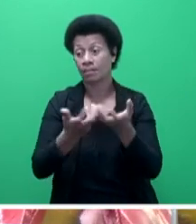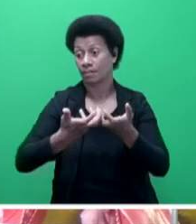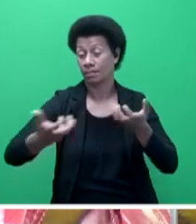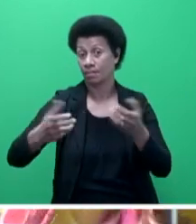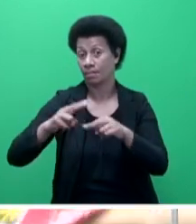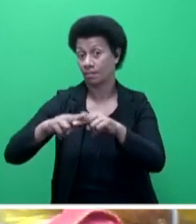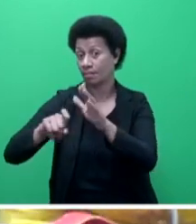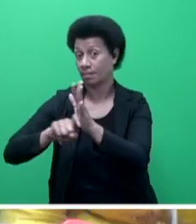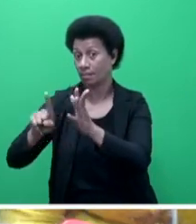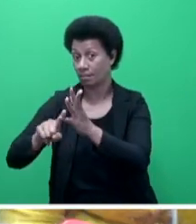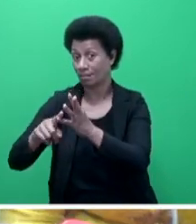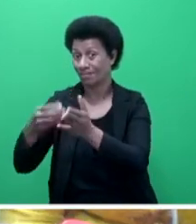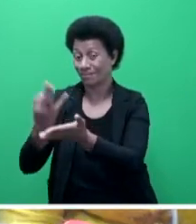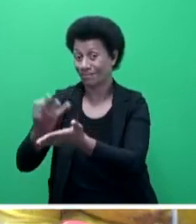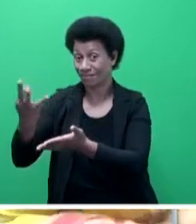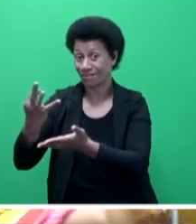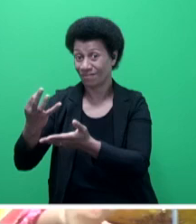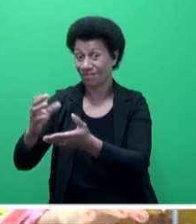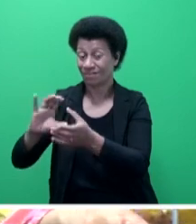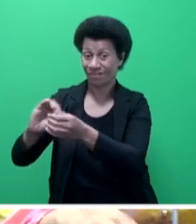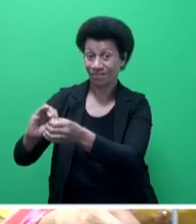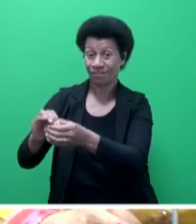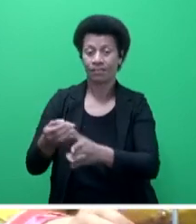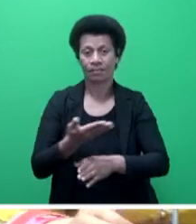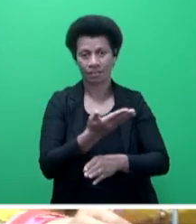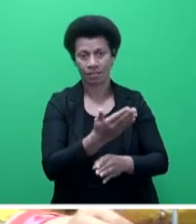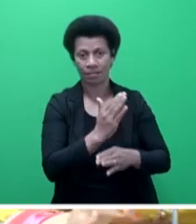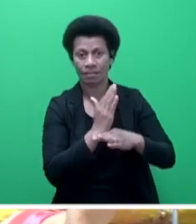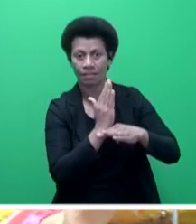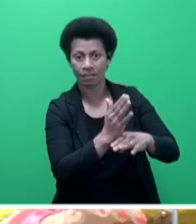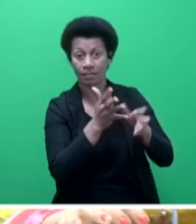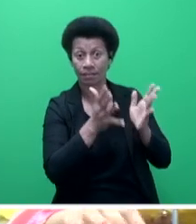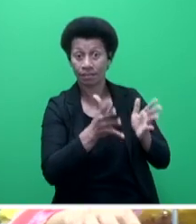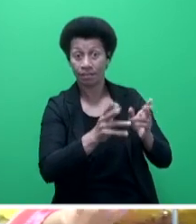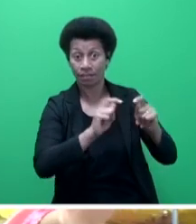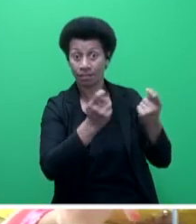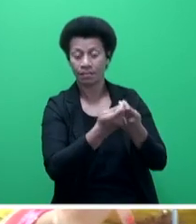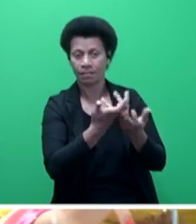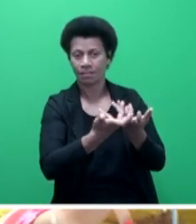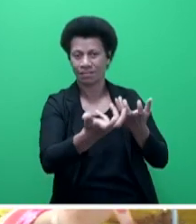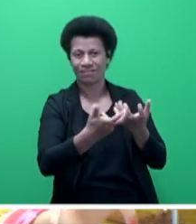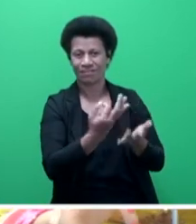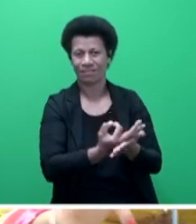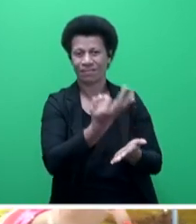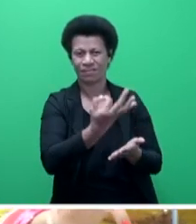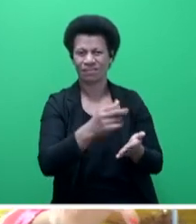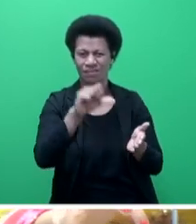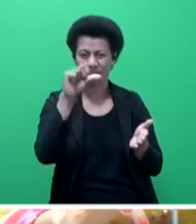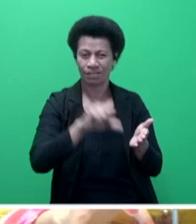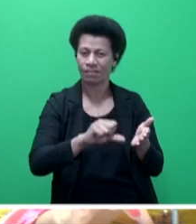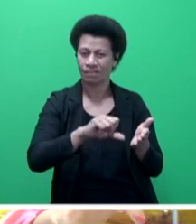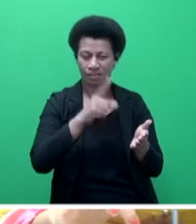the team that's going to participate in the Super Rugby competition, sir, because of any financial failures that may